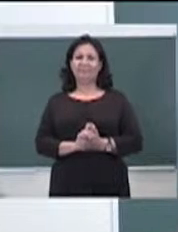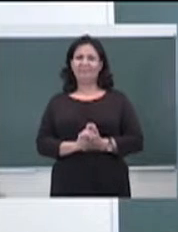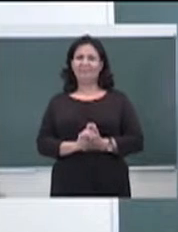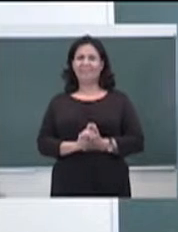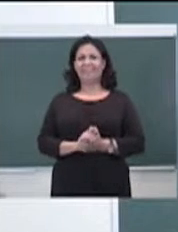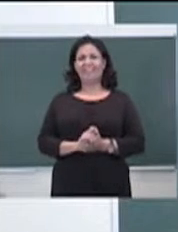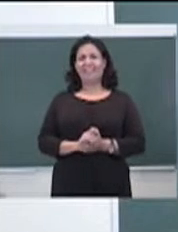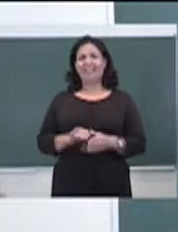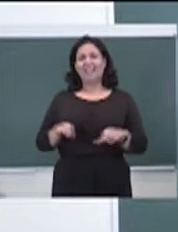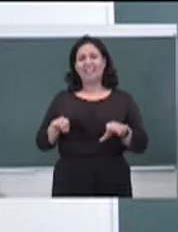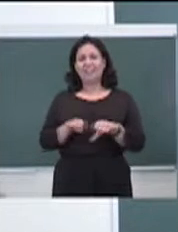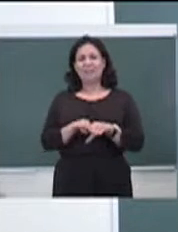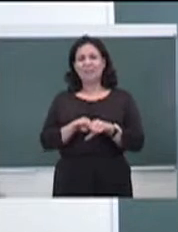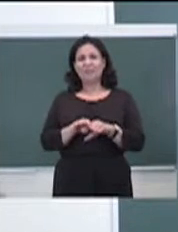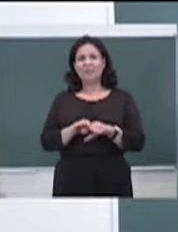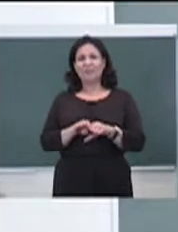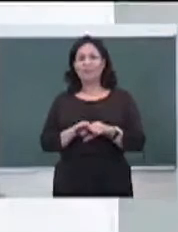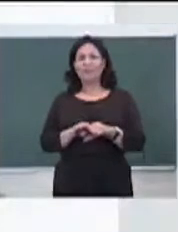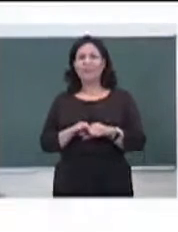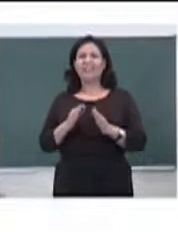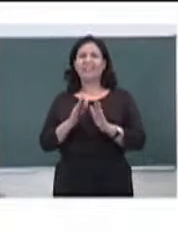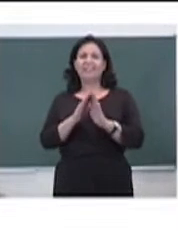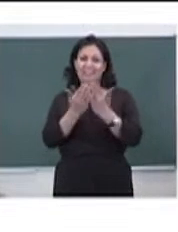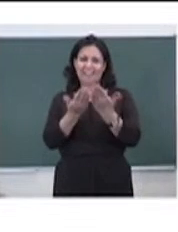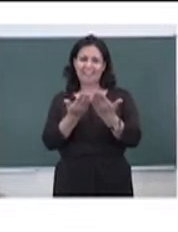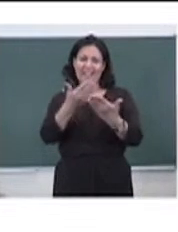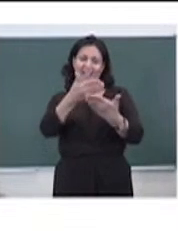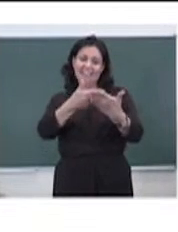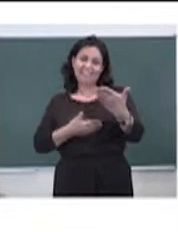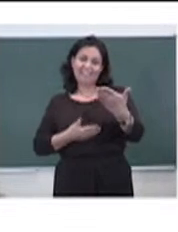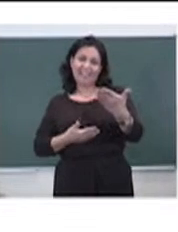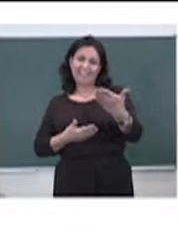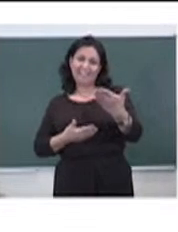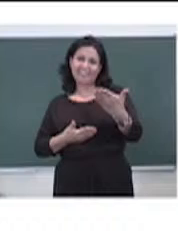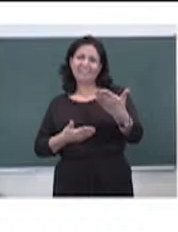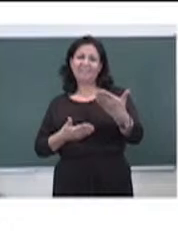next exercise on the next page.